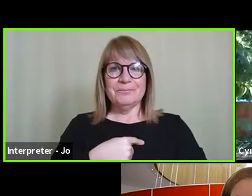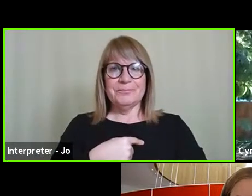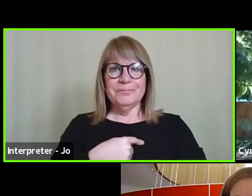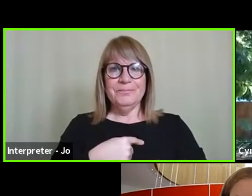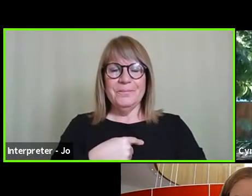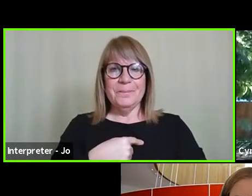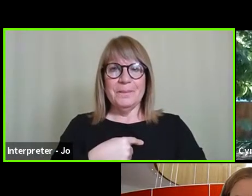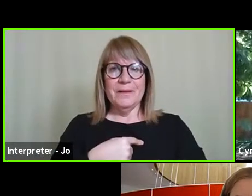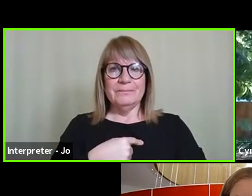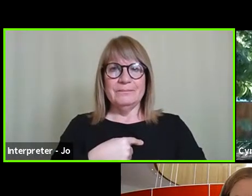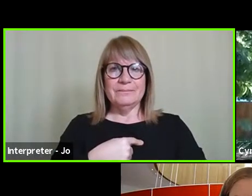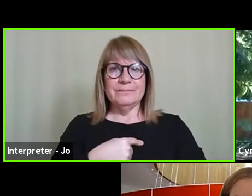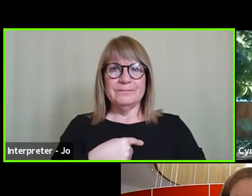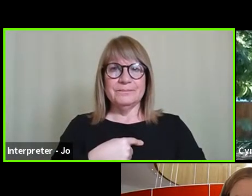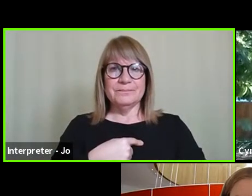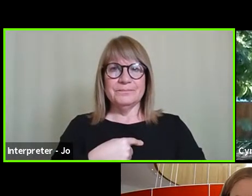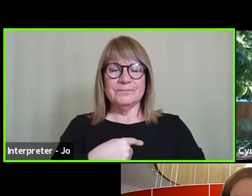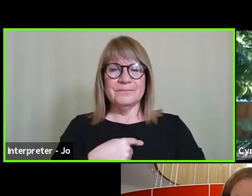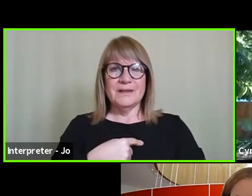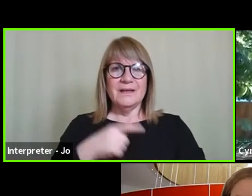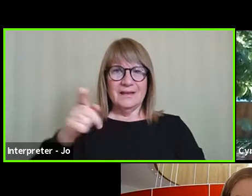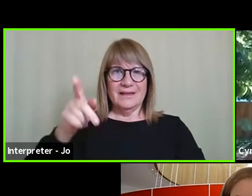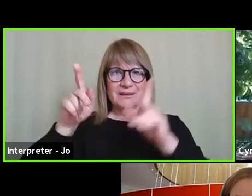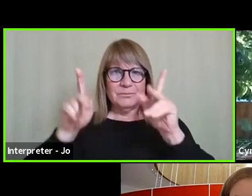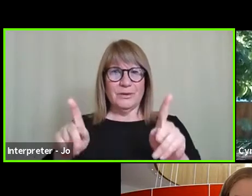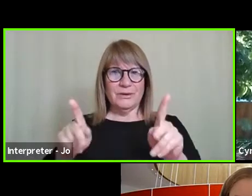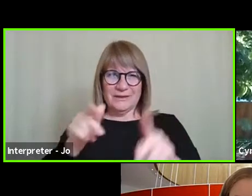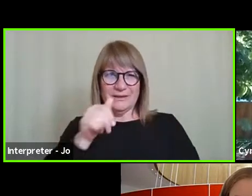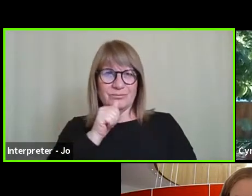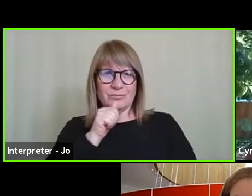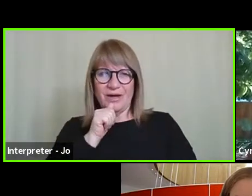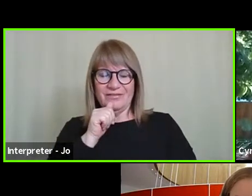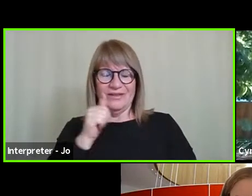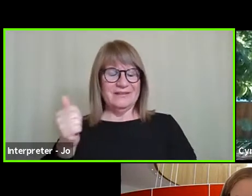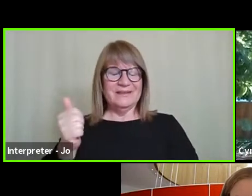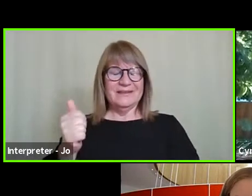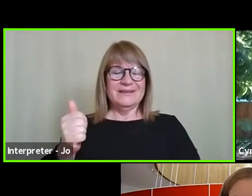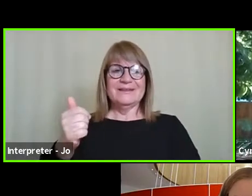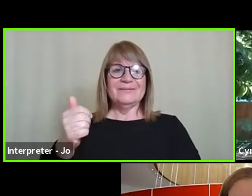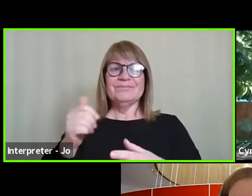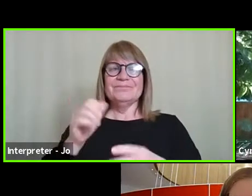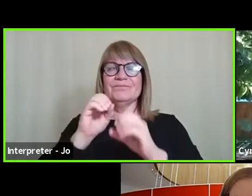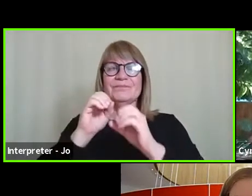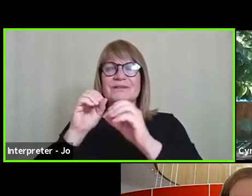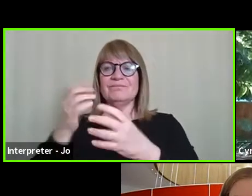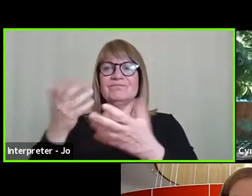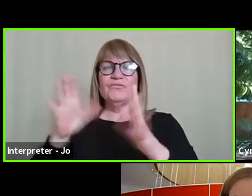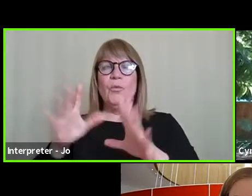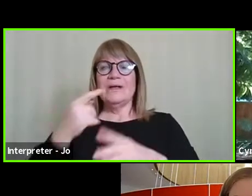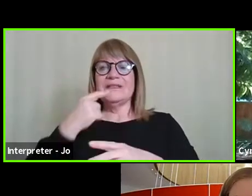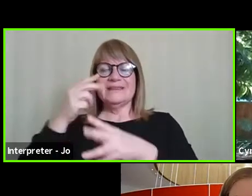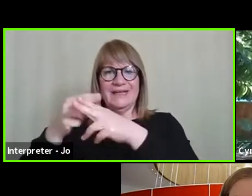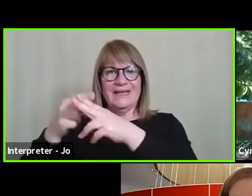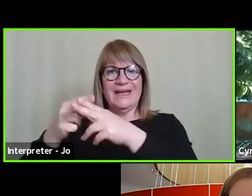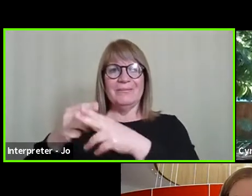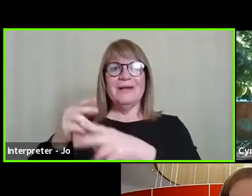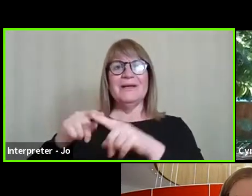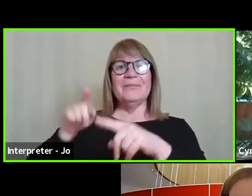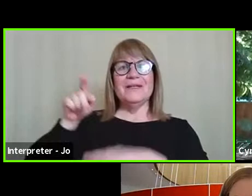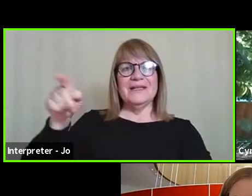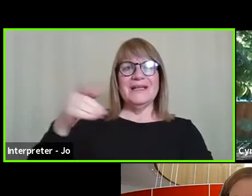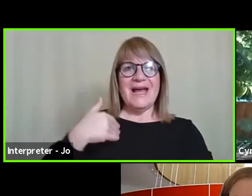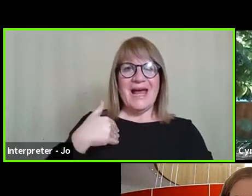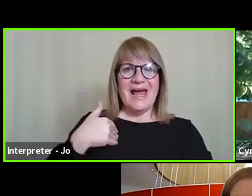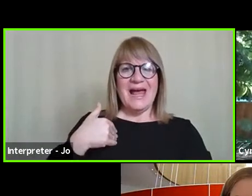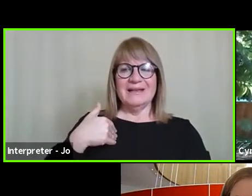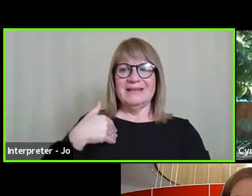recently and the whistleblower told us that the department of corrections had had a gender responsive strategies committee meeting